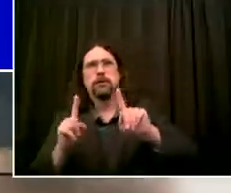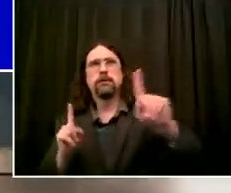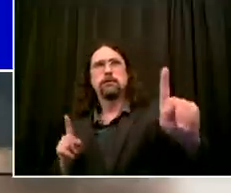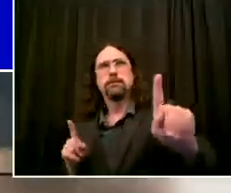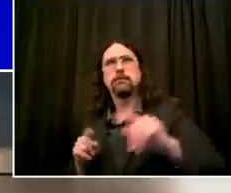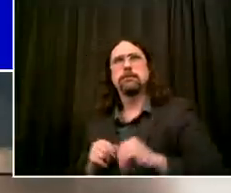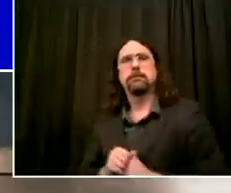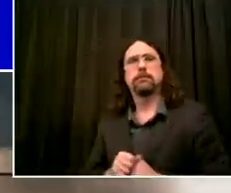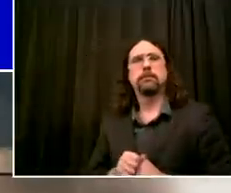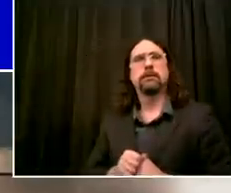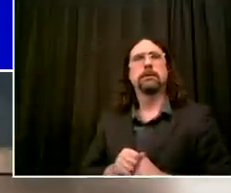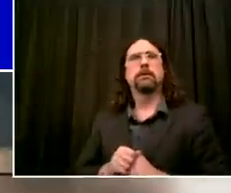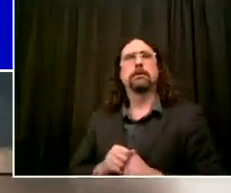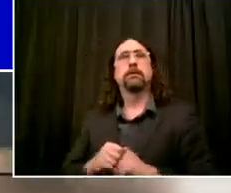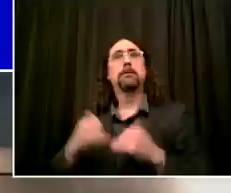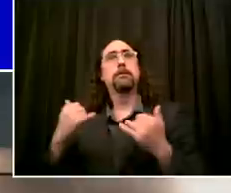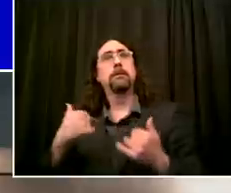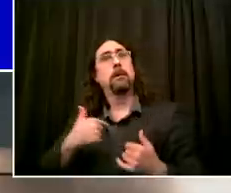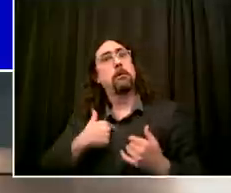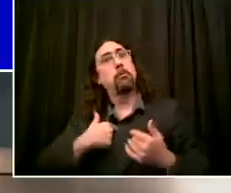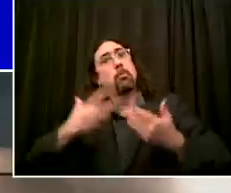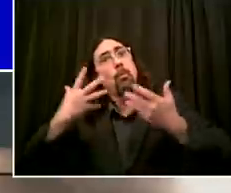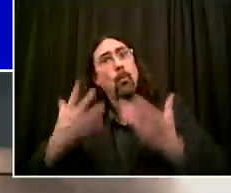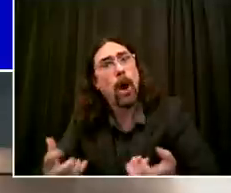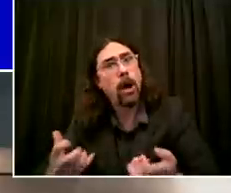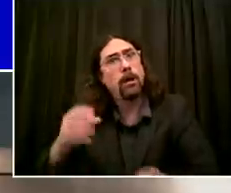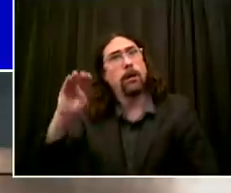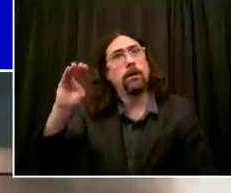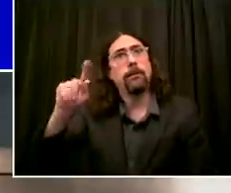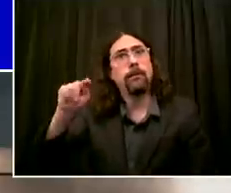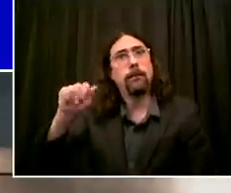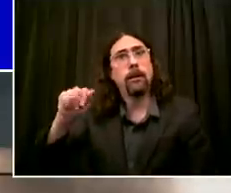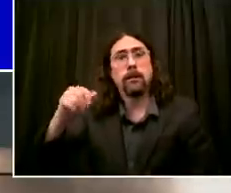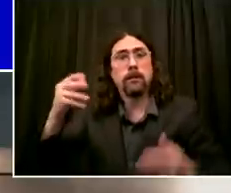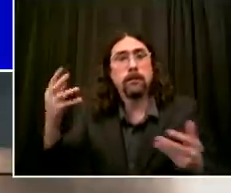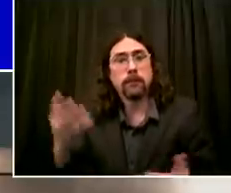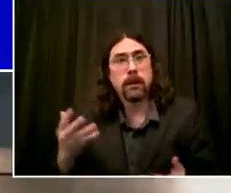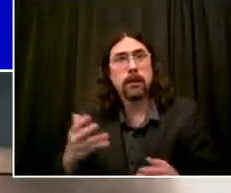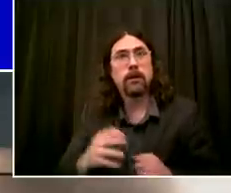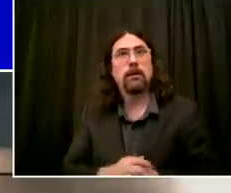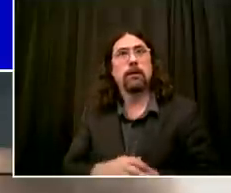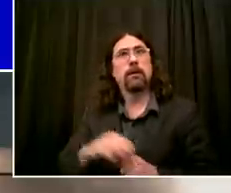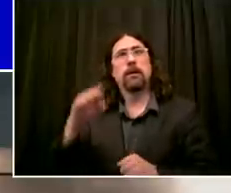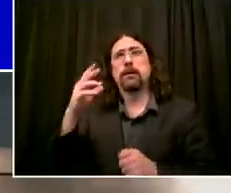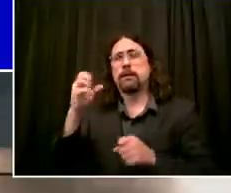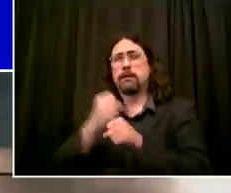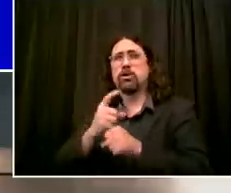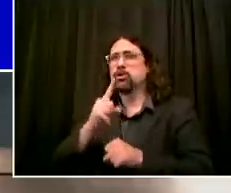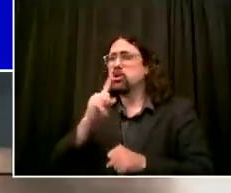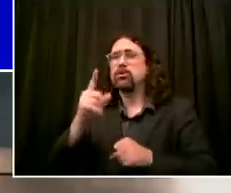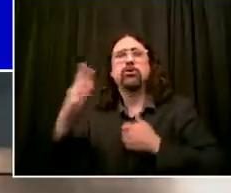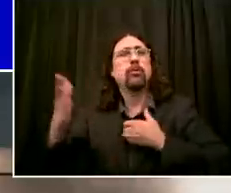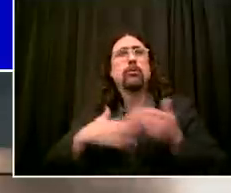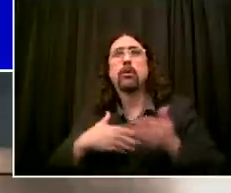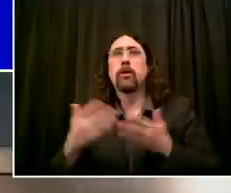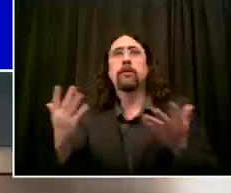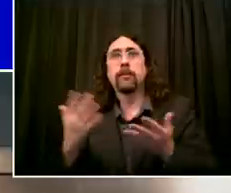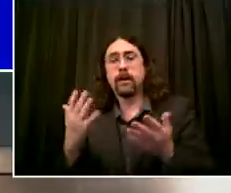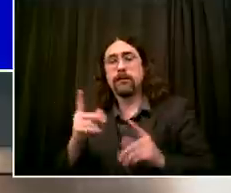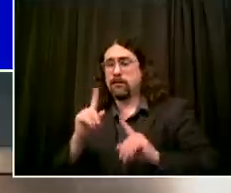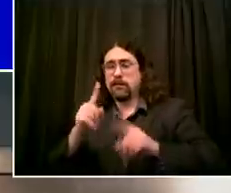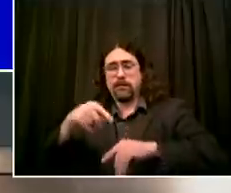go, whether it is in a subway station and on the platform or on the train or on a bus, there are markings telling you exactly where to